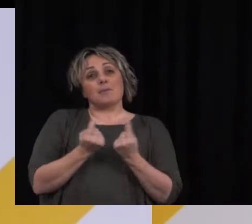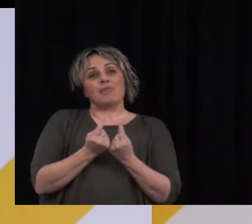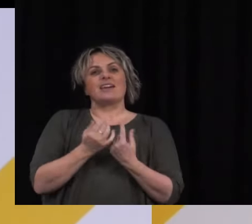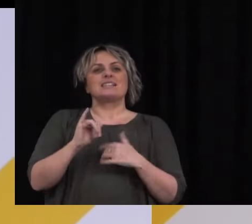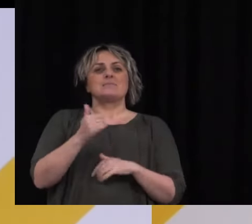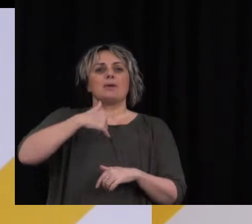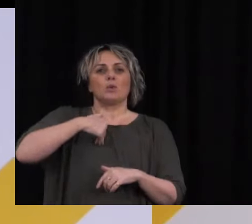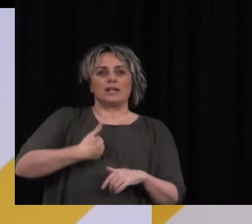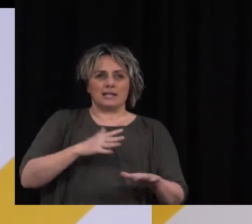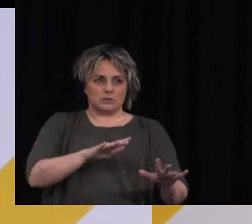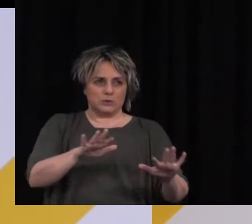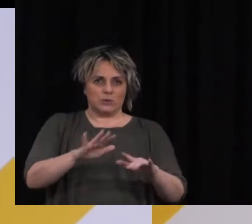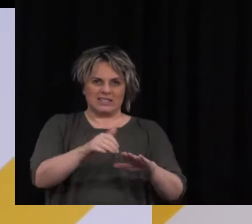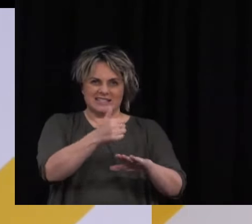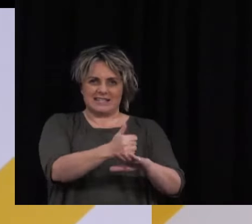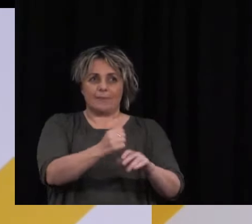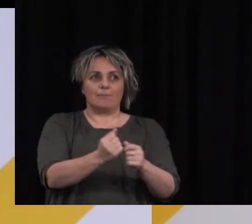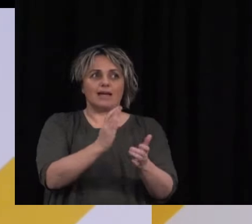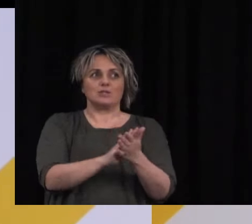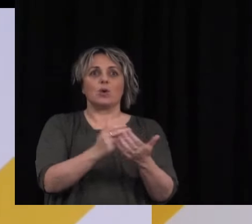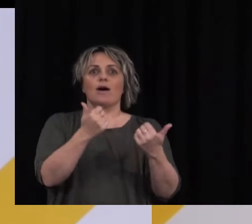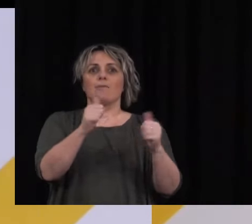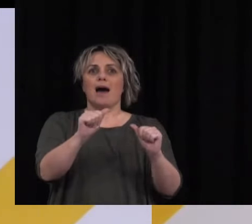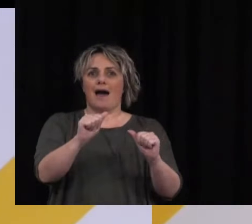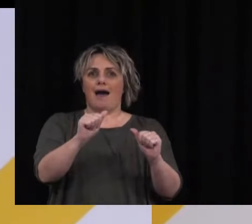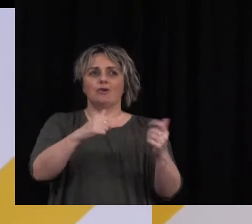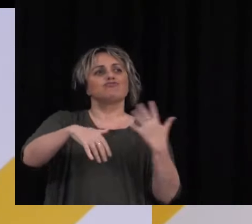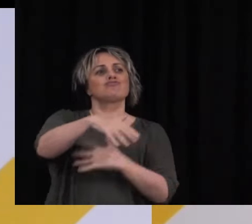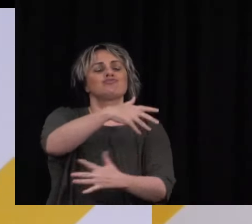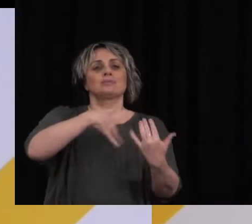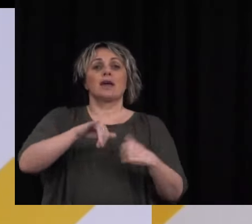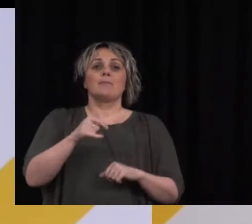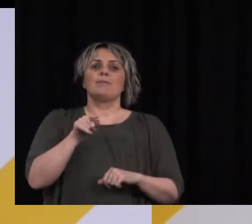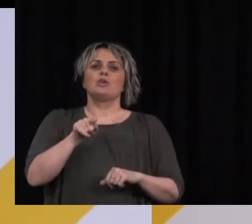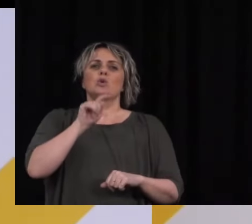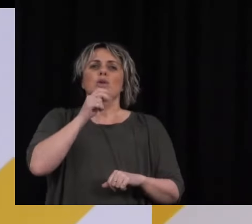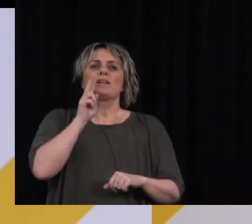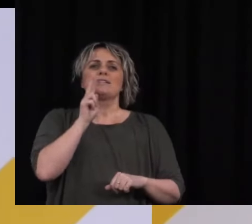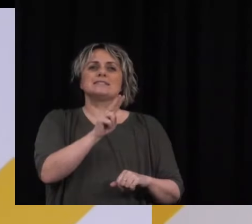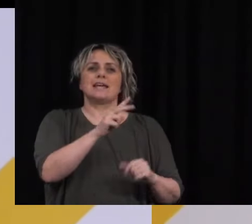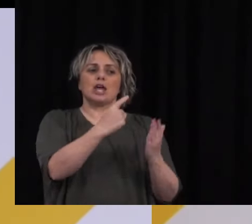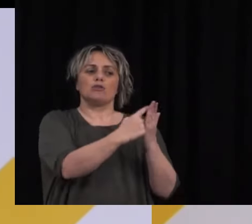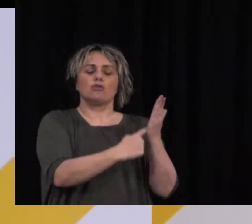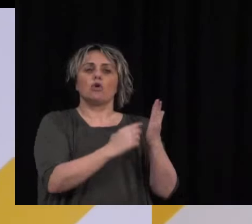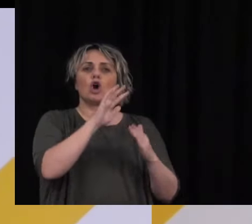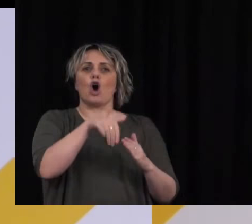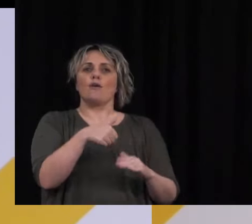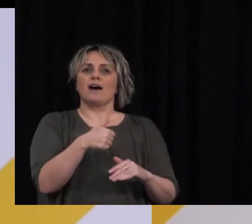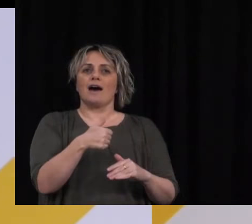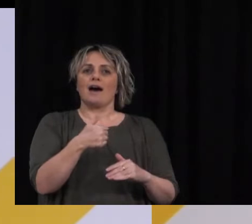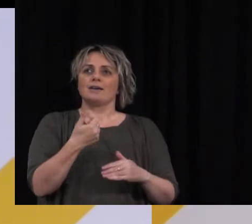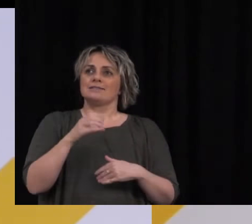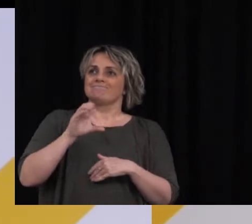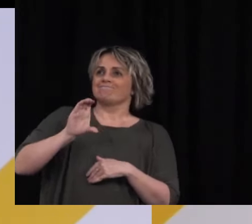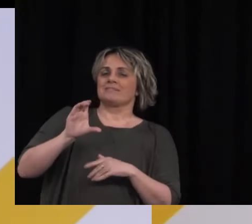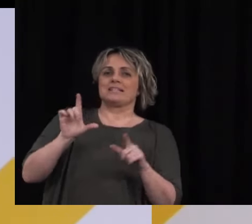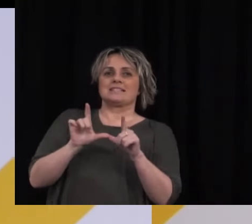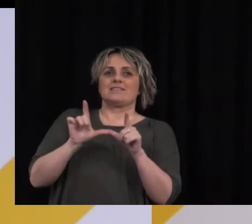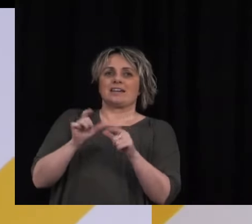do to make sure that that can happen. You may see requirements around vaccine certificates so that things can continue to go